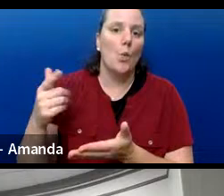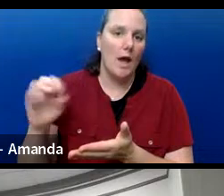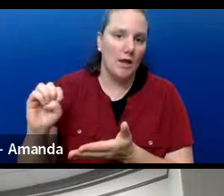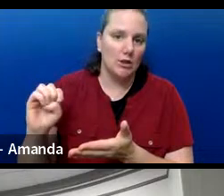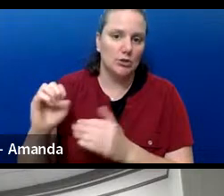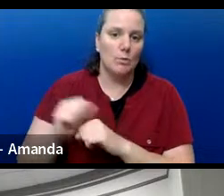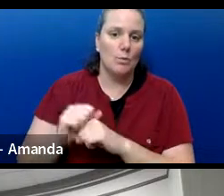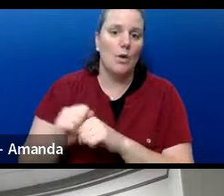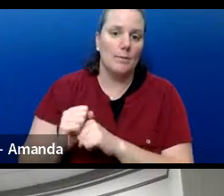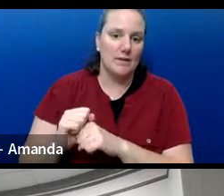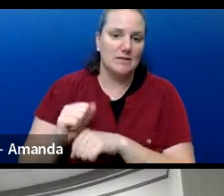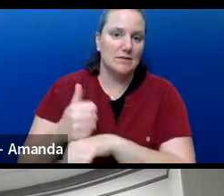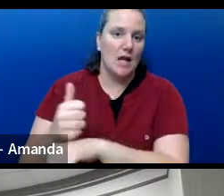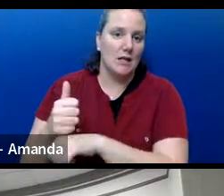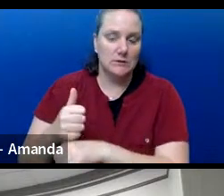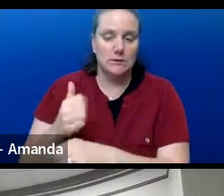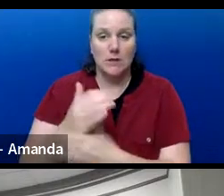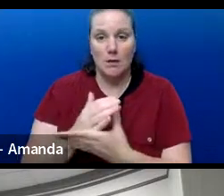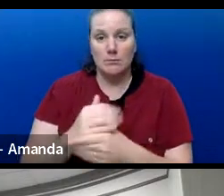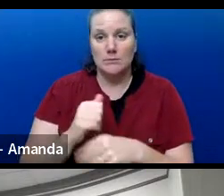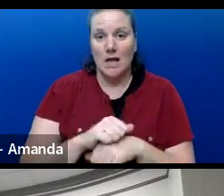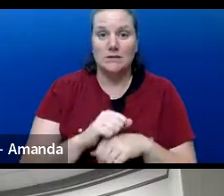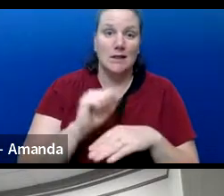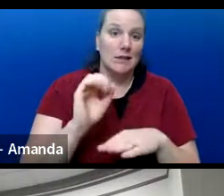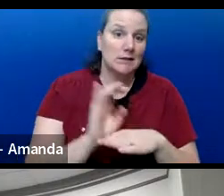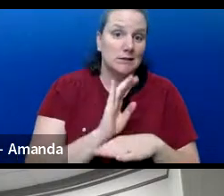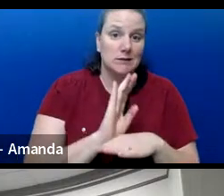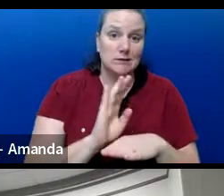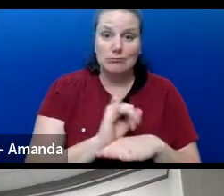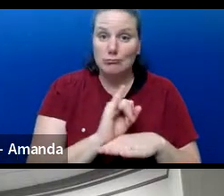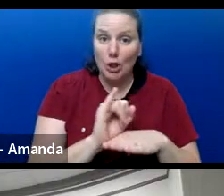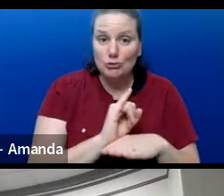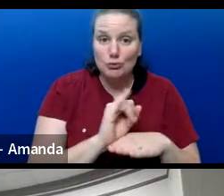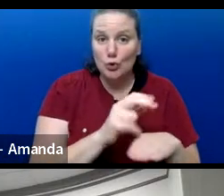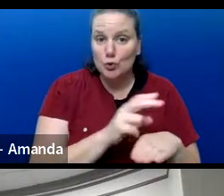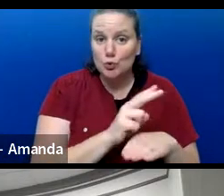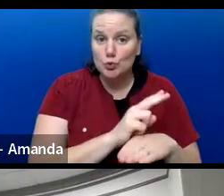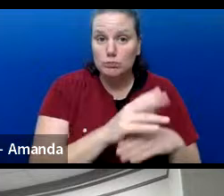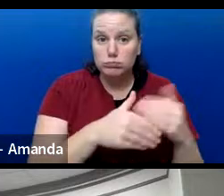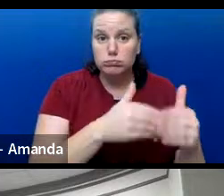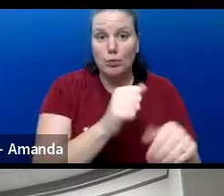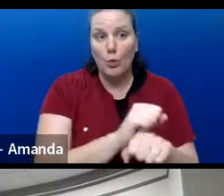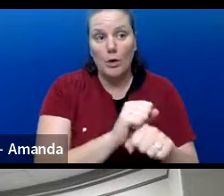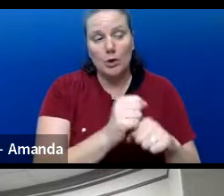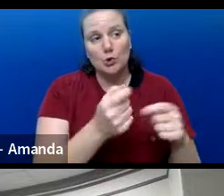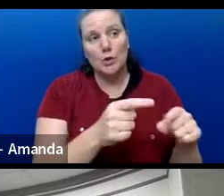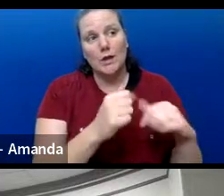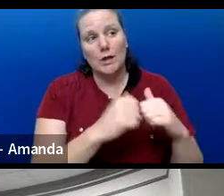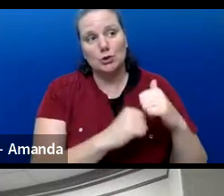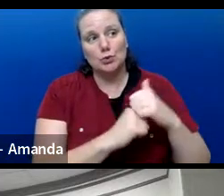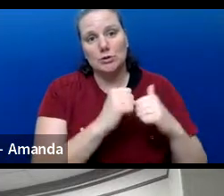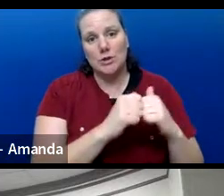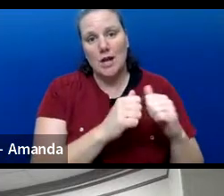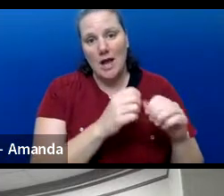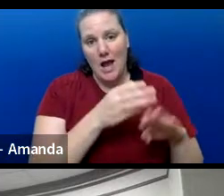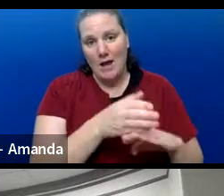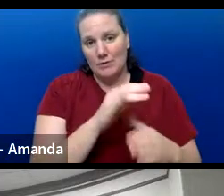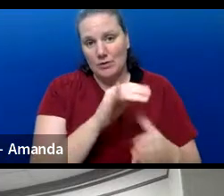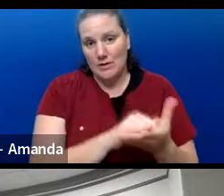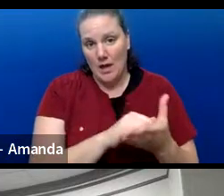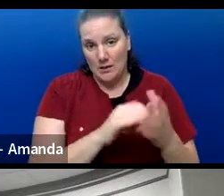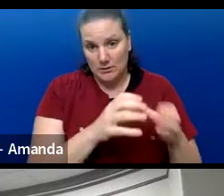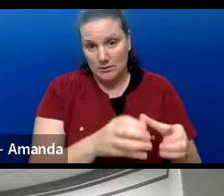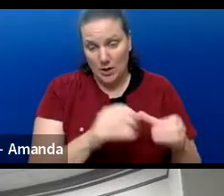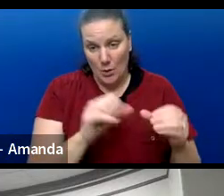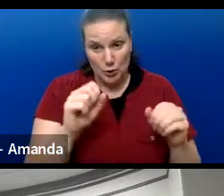you've got sites that are kind of industrial use. They worked well for that during construction. Afterwards, is there, can we do